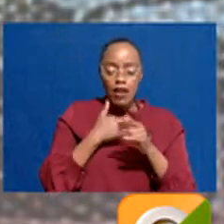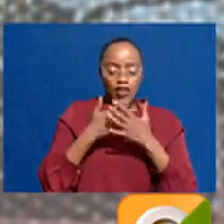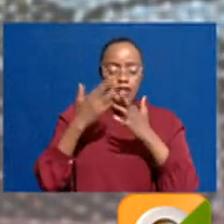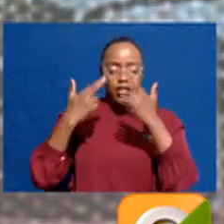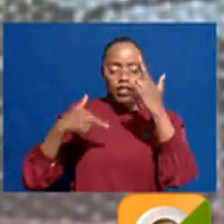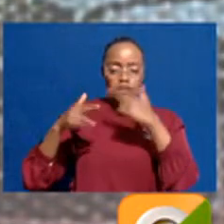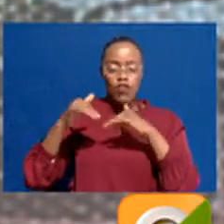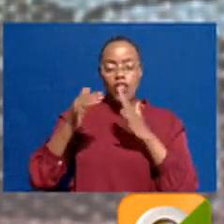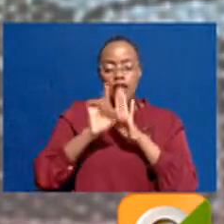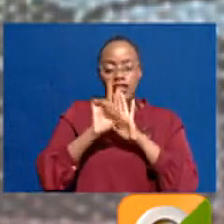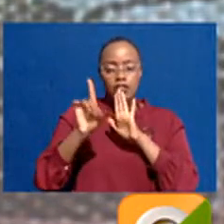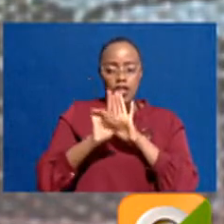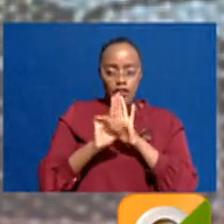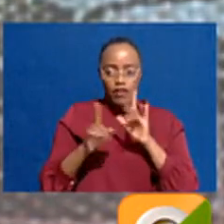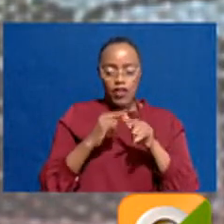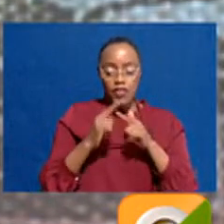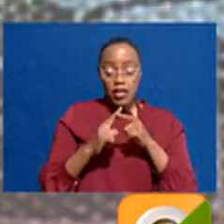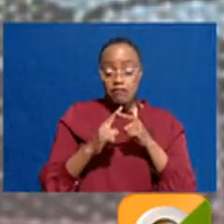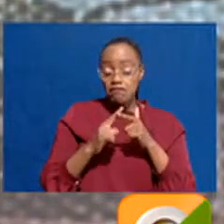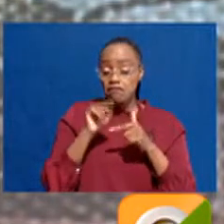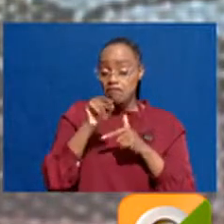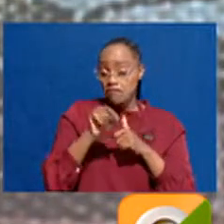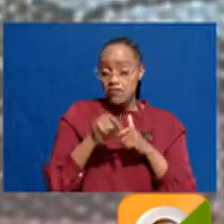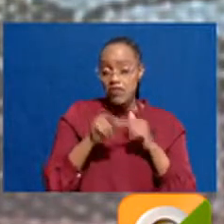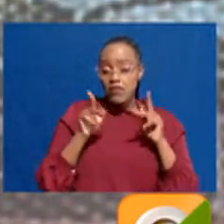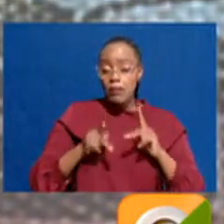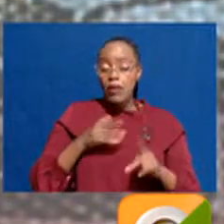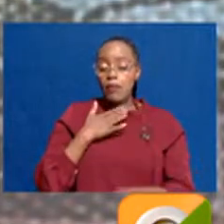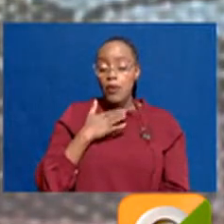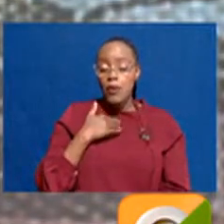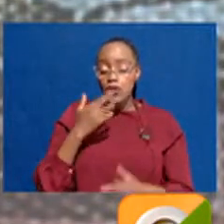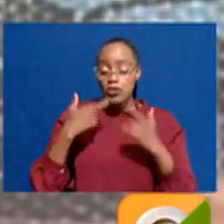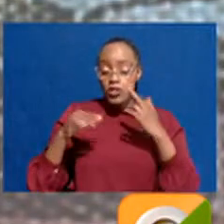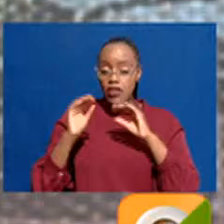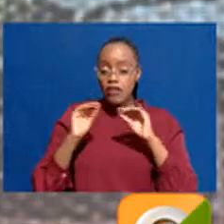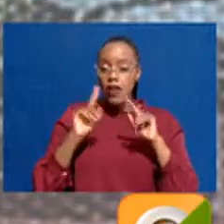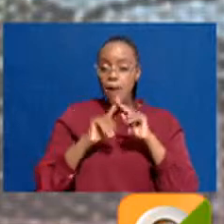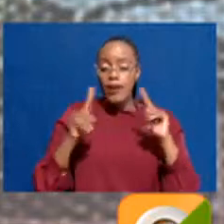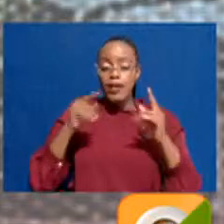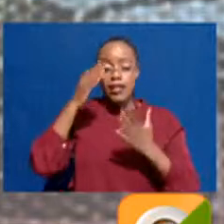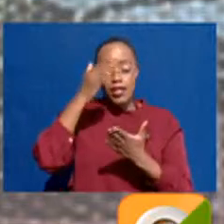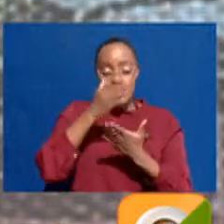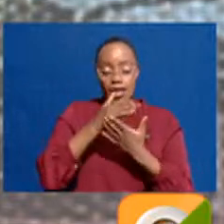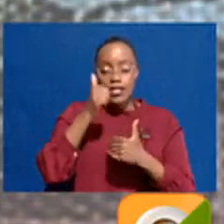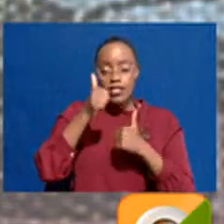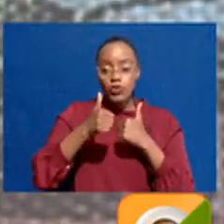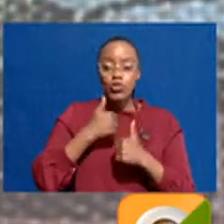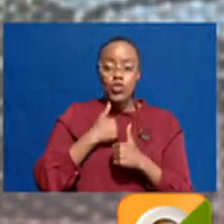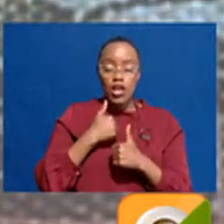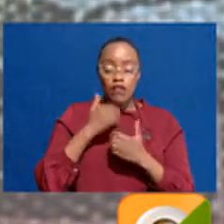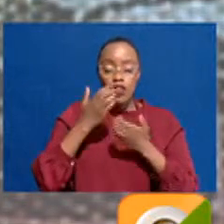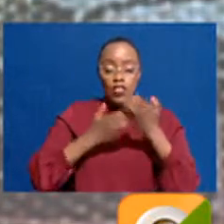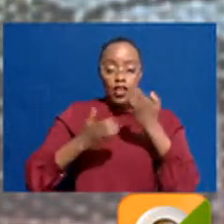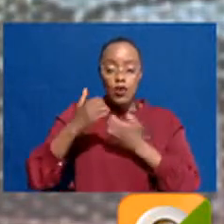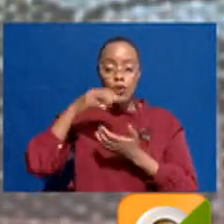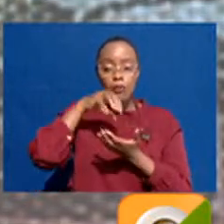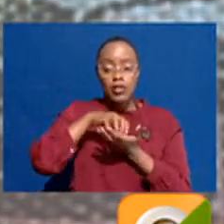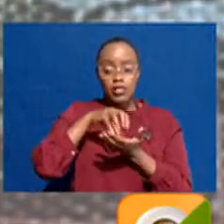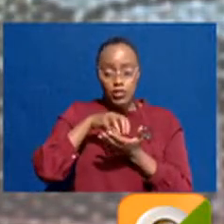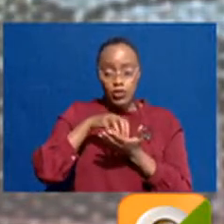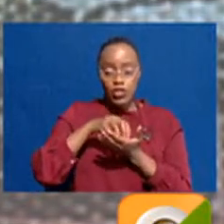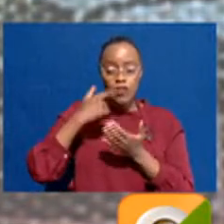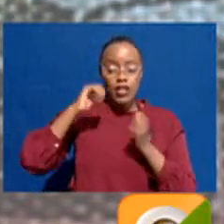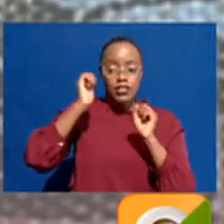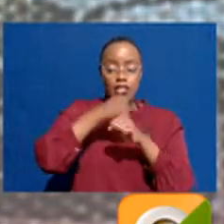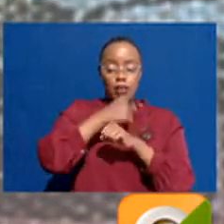on commuter is not because we would not want to review. It's just that the realities of the economic situation is that we